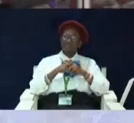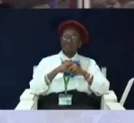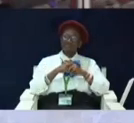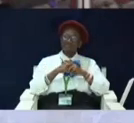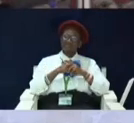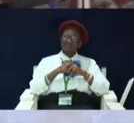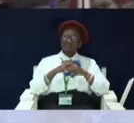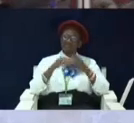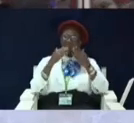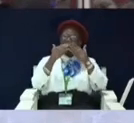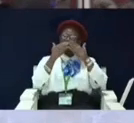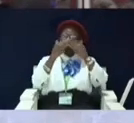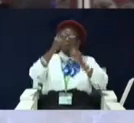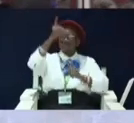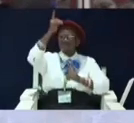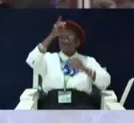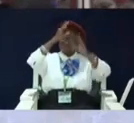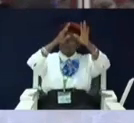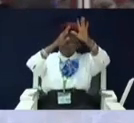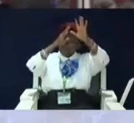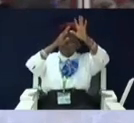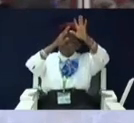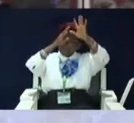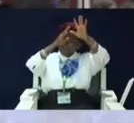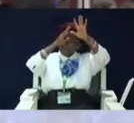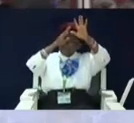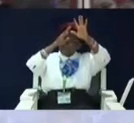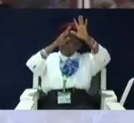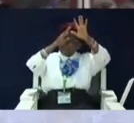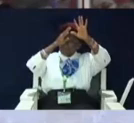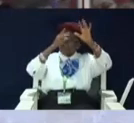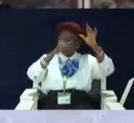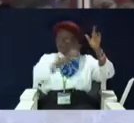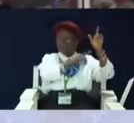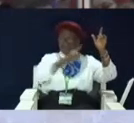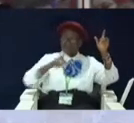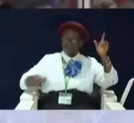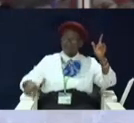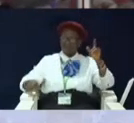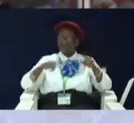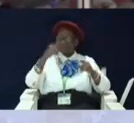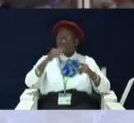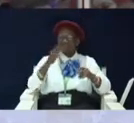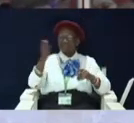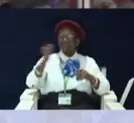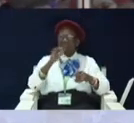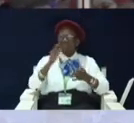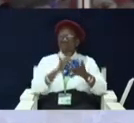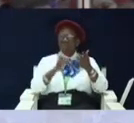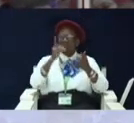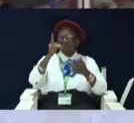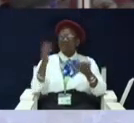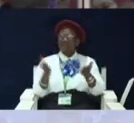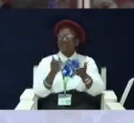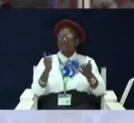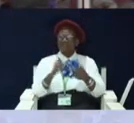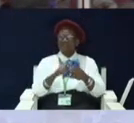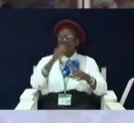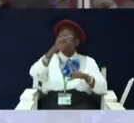Thank you, Father. Amen. The Lord said there's someone here tonight. Oluwa so pe eyan kan wa ni ilale